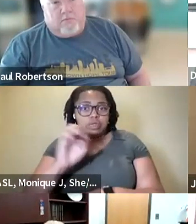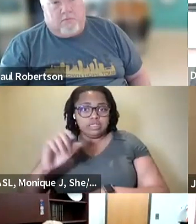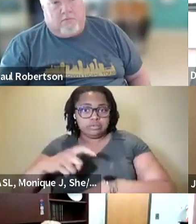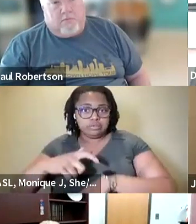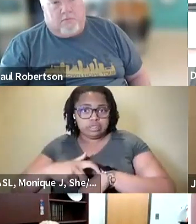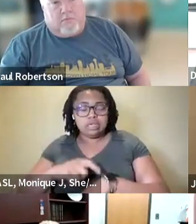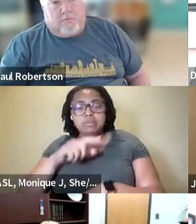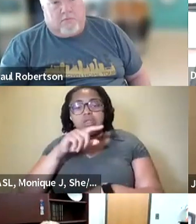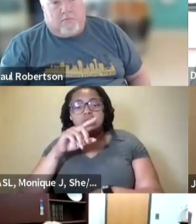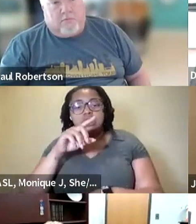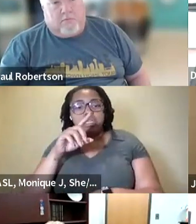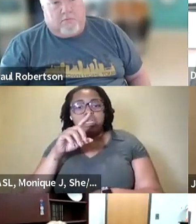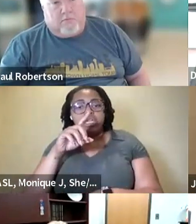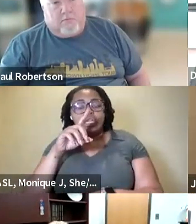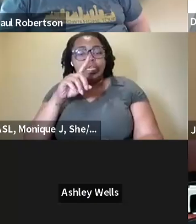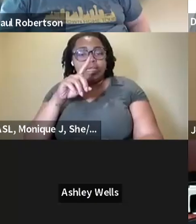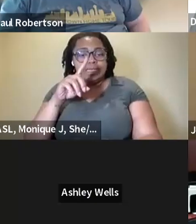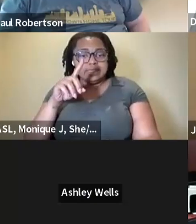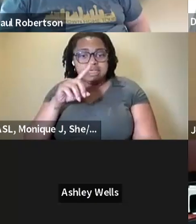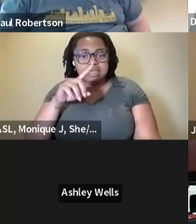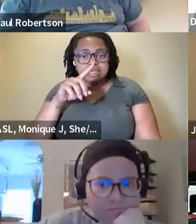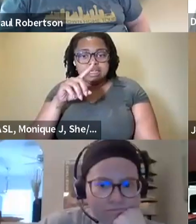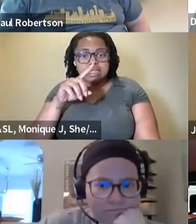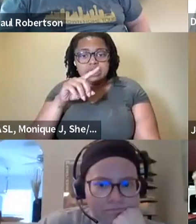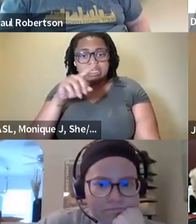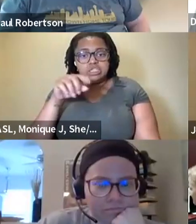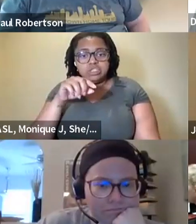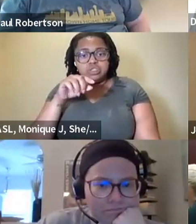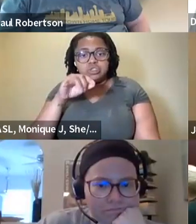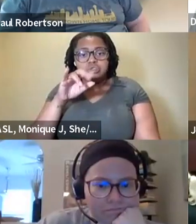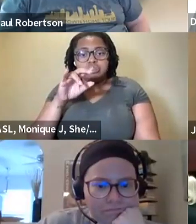you, Landfather. Daniel Alexander?